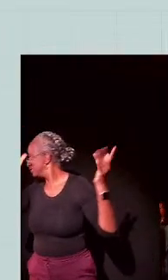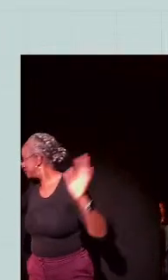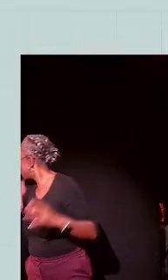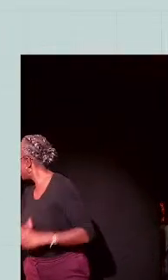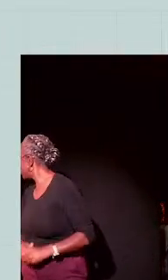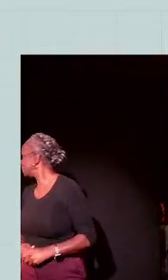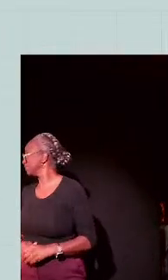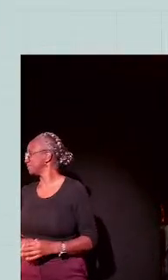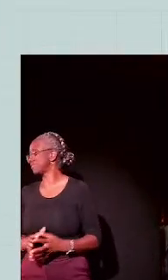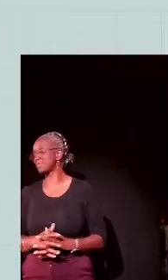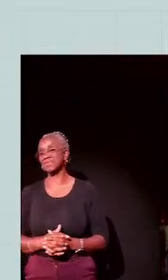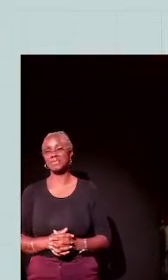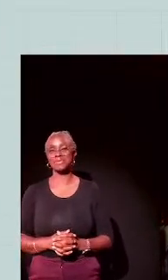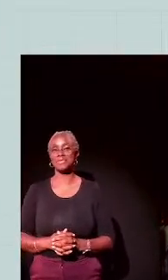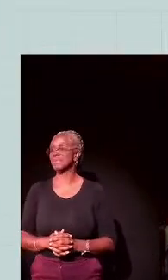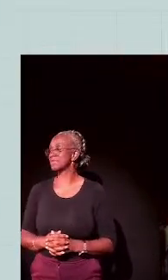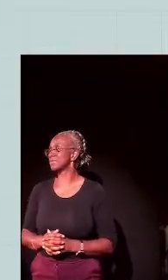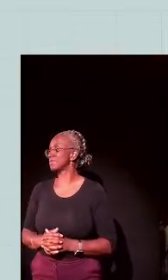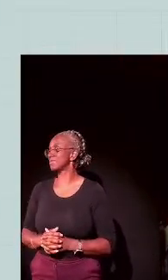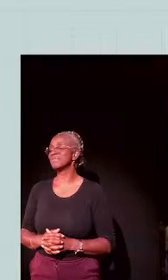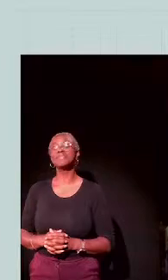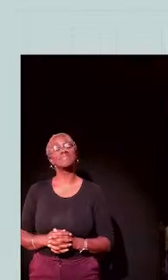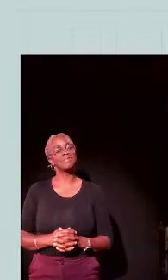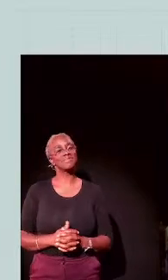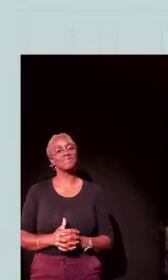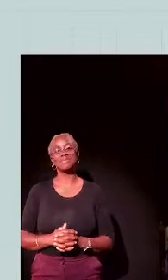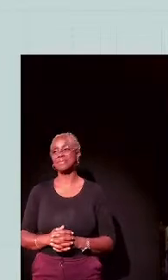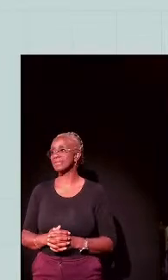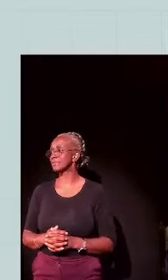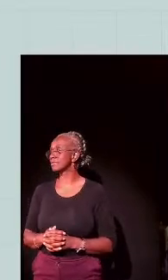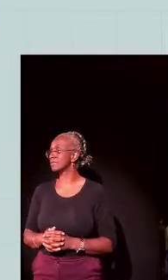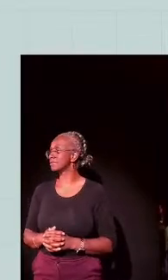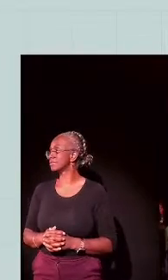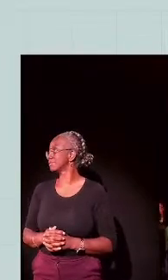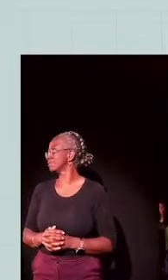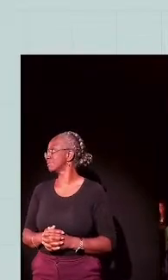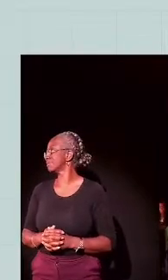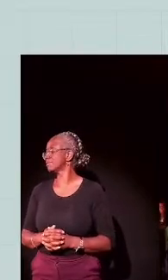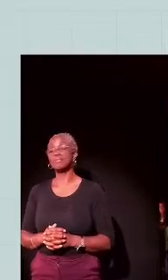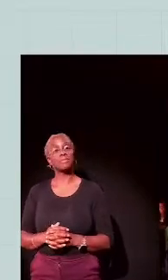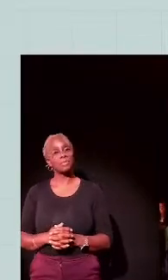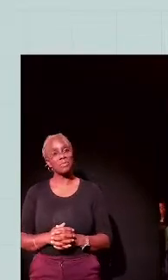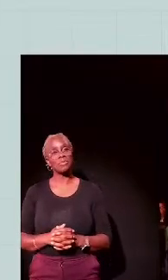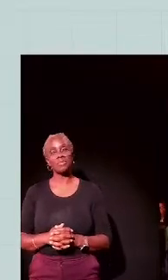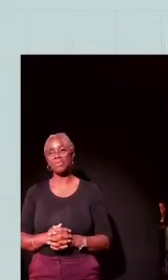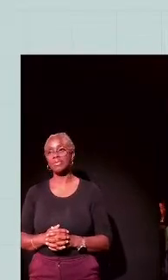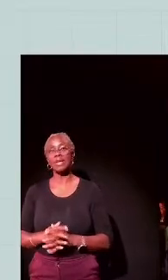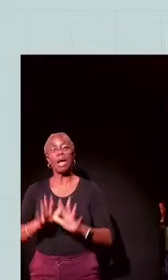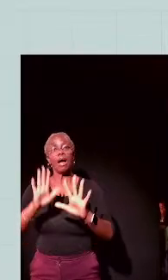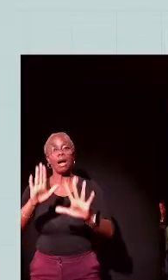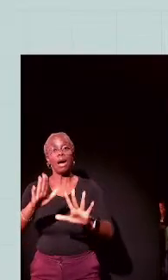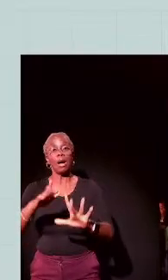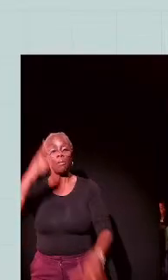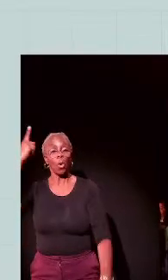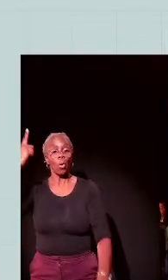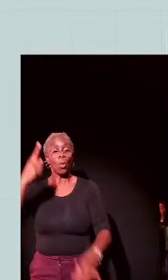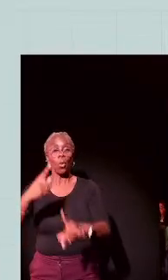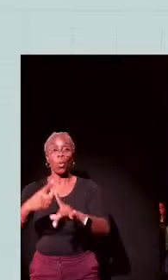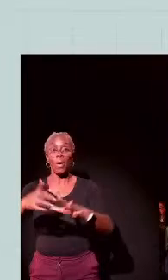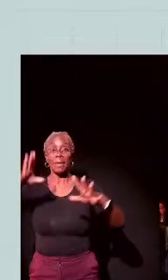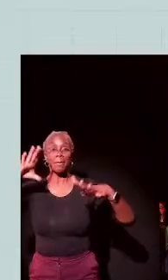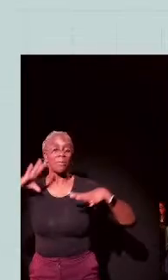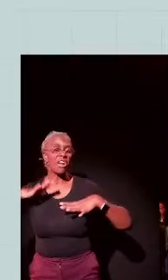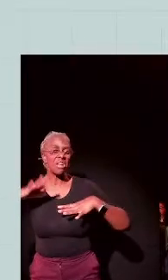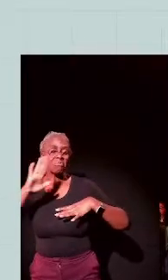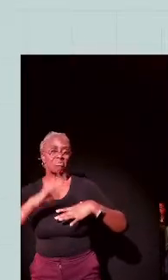Brilliant. Such a fascinating tech. I'm going to have more of a go on those myself. So we are just, we're going to take a quick break now, about 15